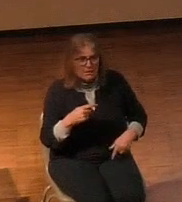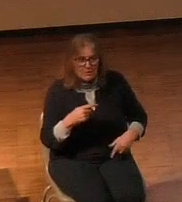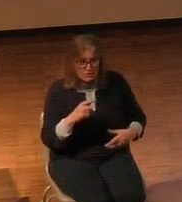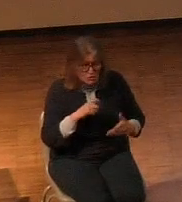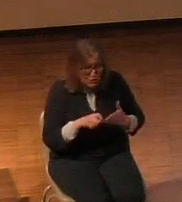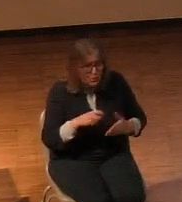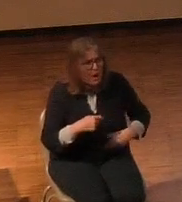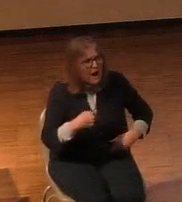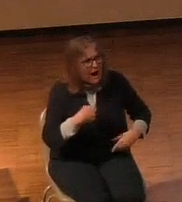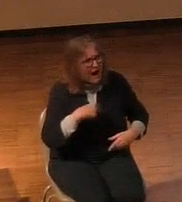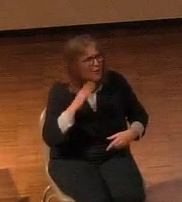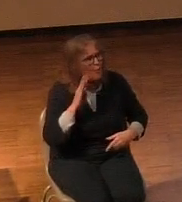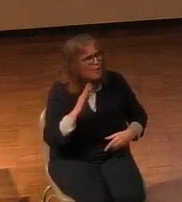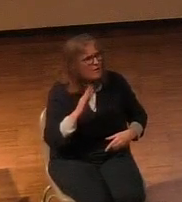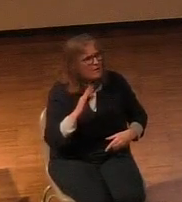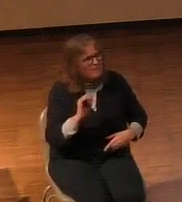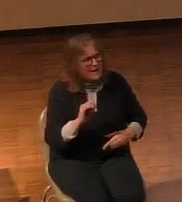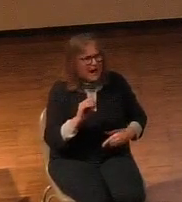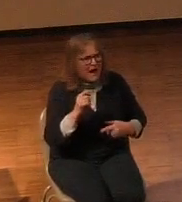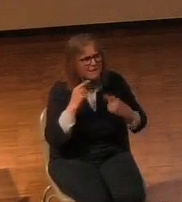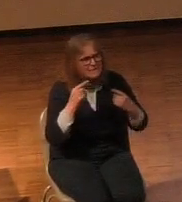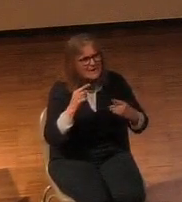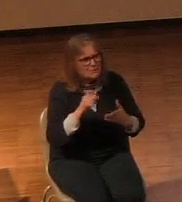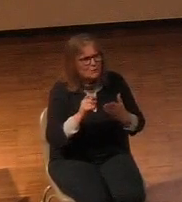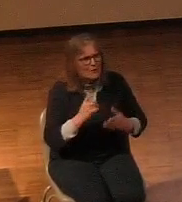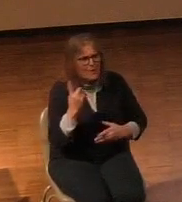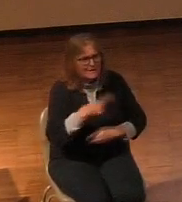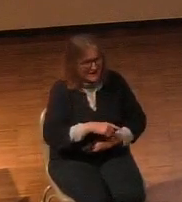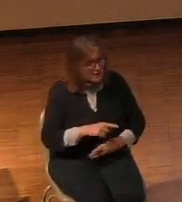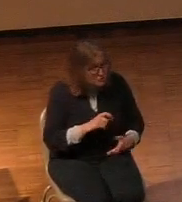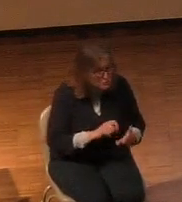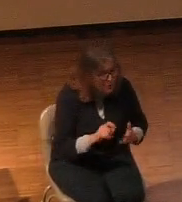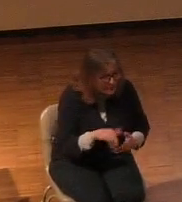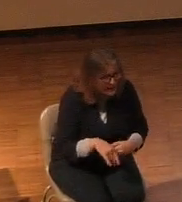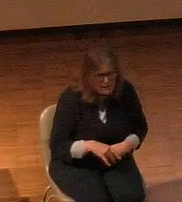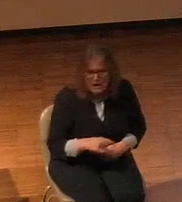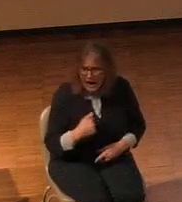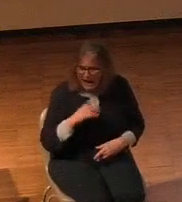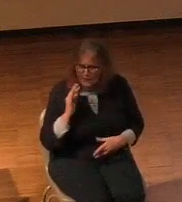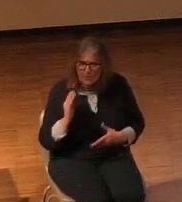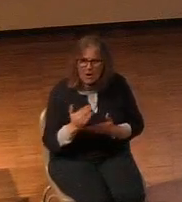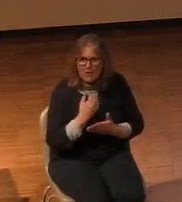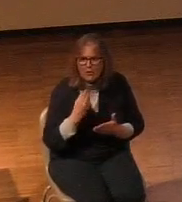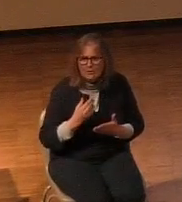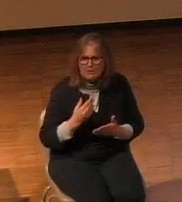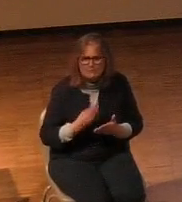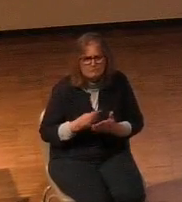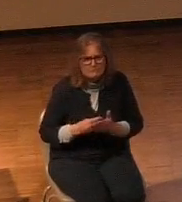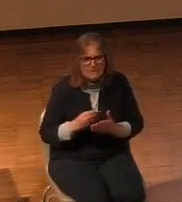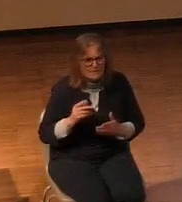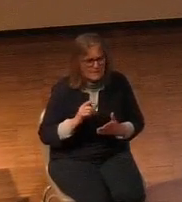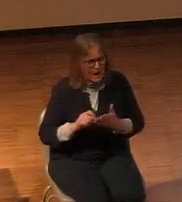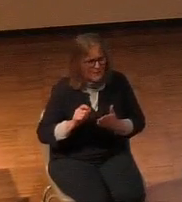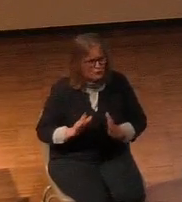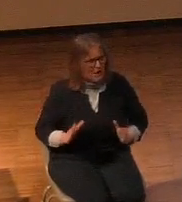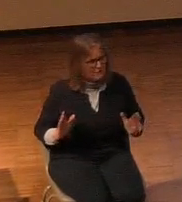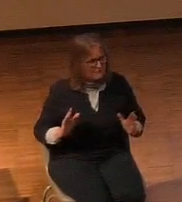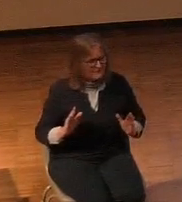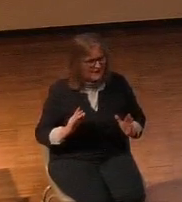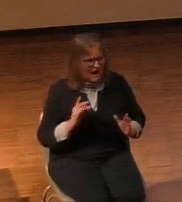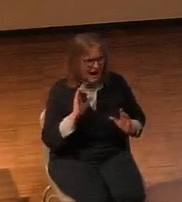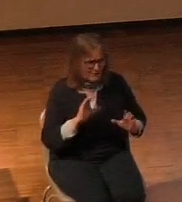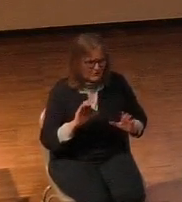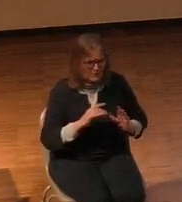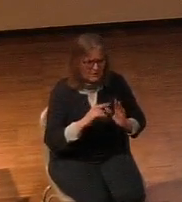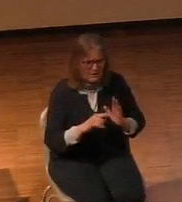She wrote, I'm going to be a famous writer one day. I'm going to make a living being a writer. I'm going to do this. I'm going to do that. So here you